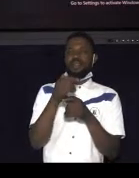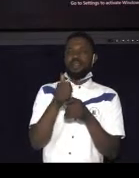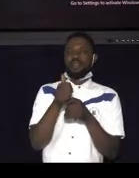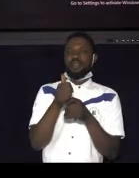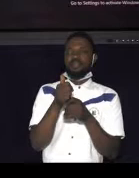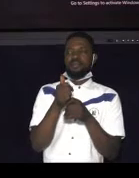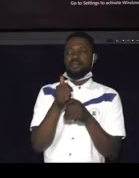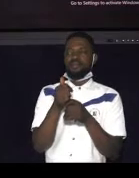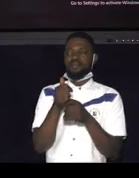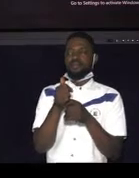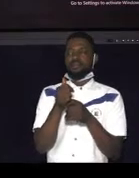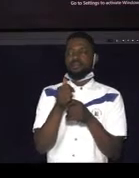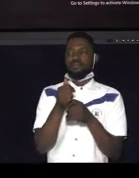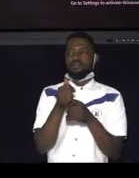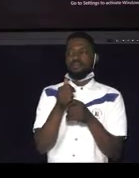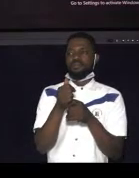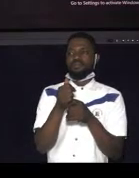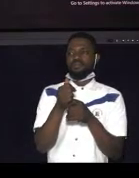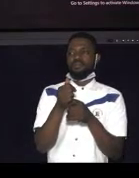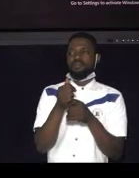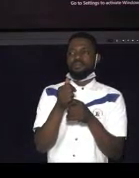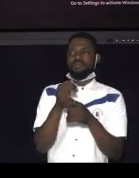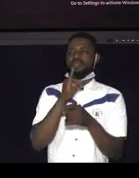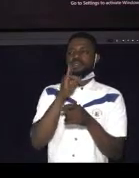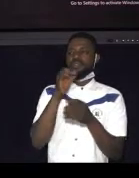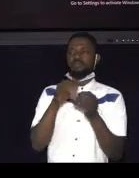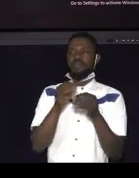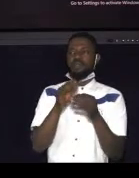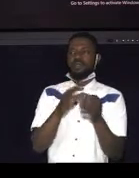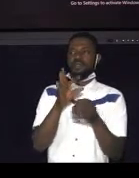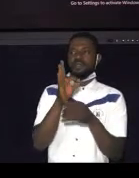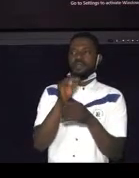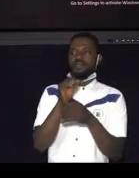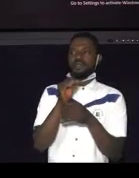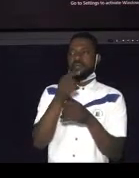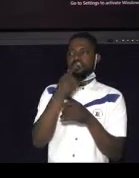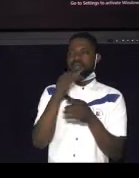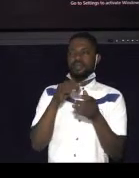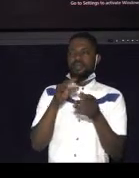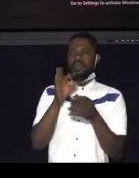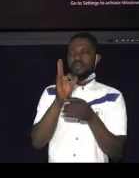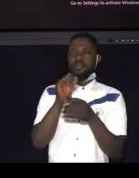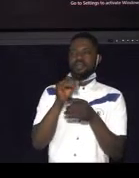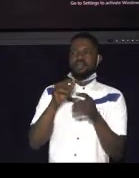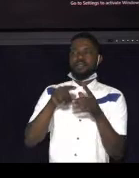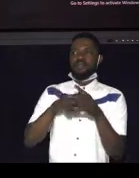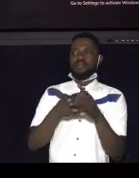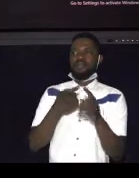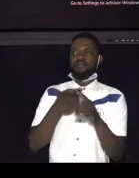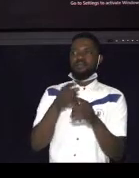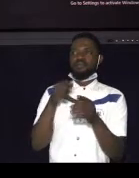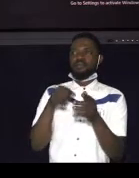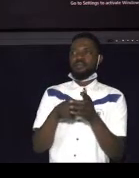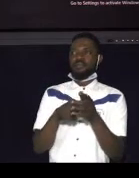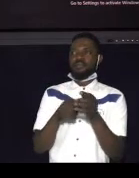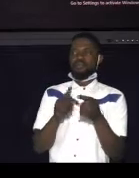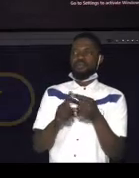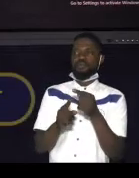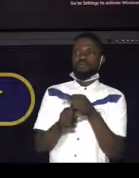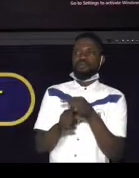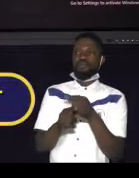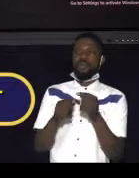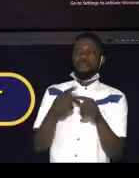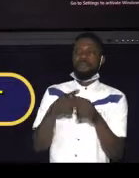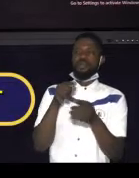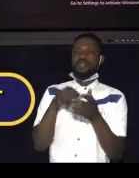110. Okay, so let's see. It is more than 90, obviously, because 90 starts from this point to this point. That is 90,